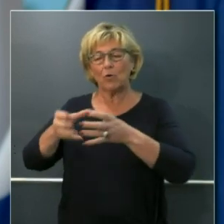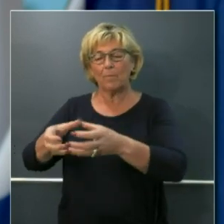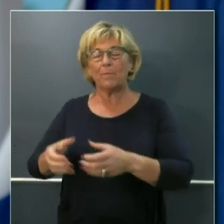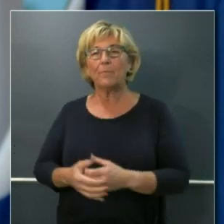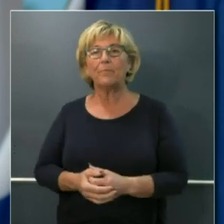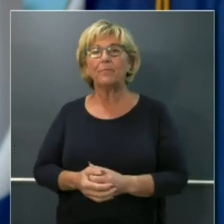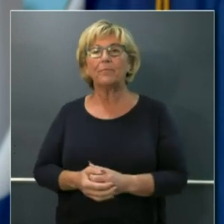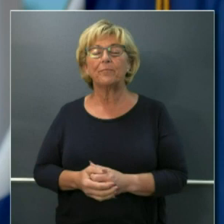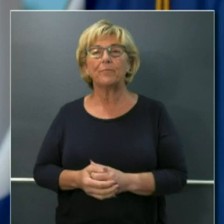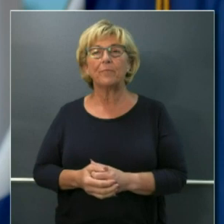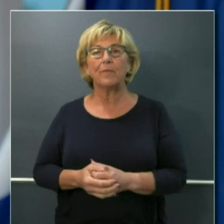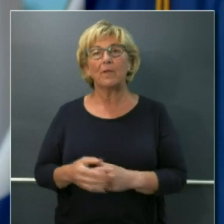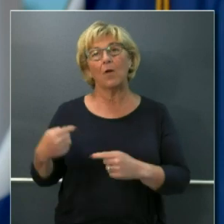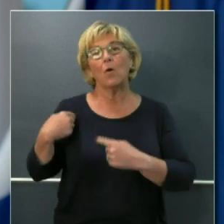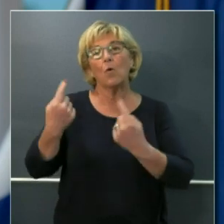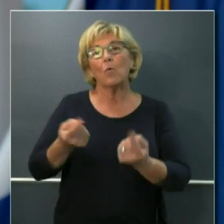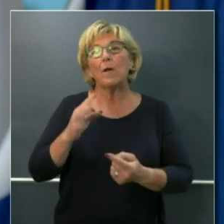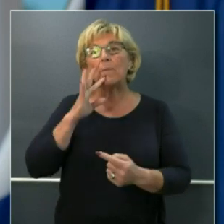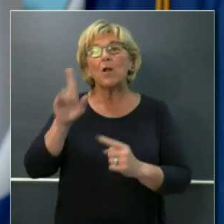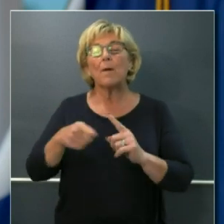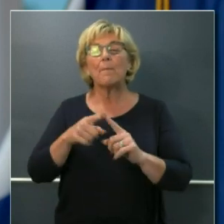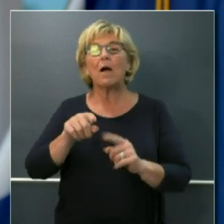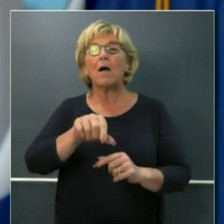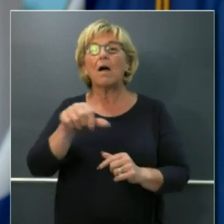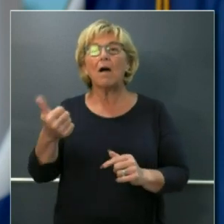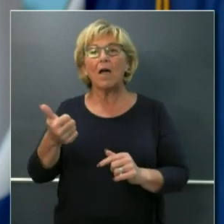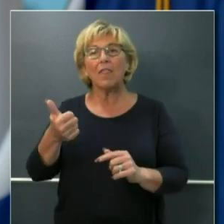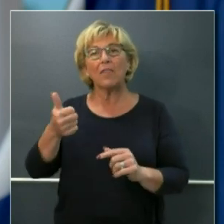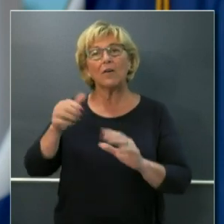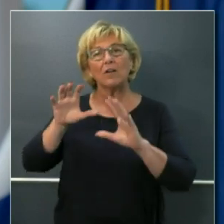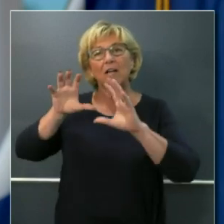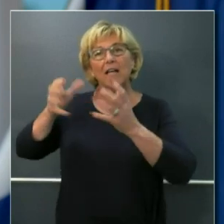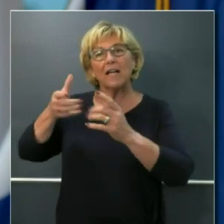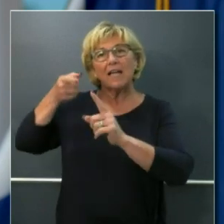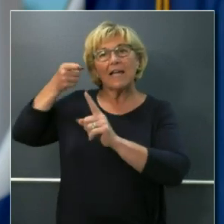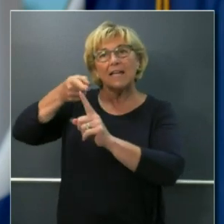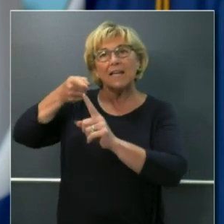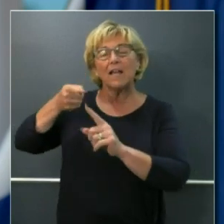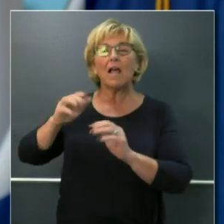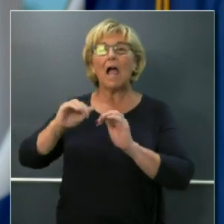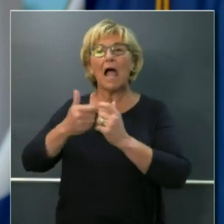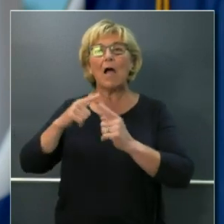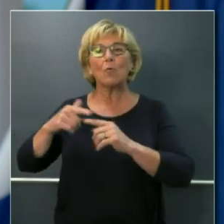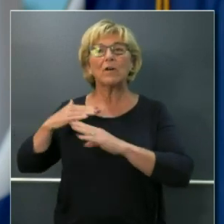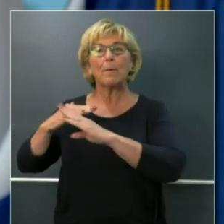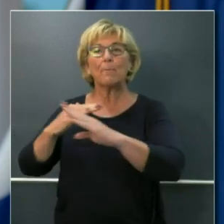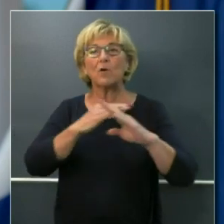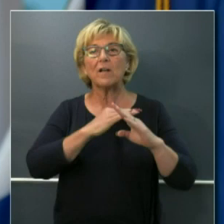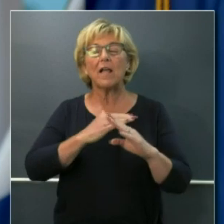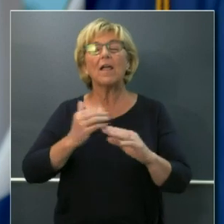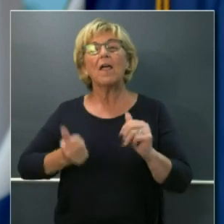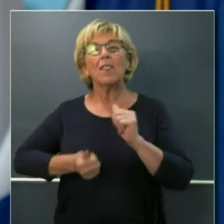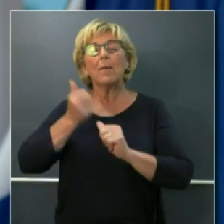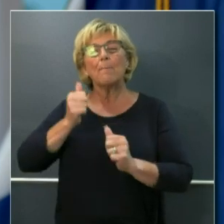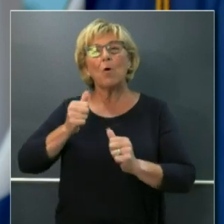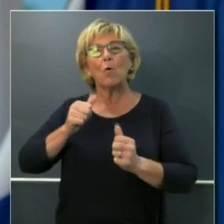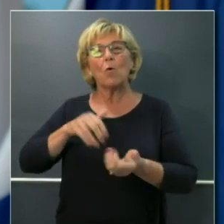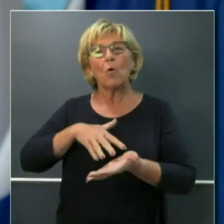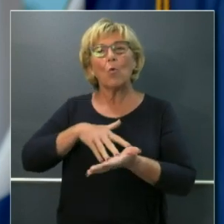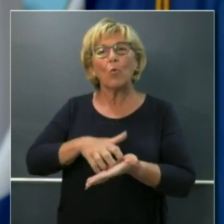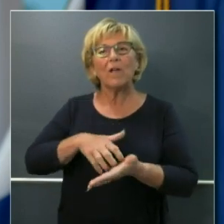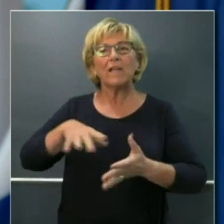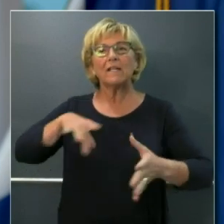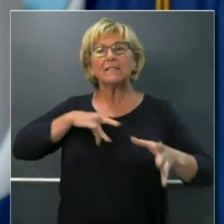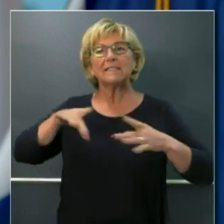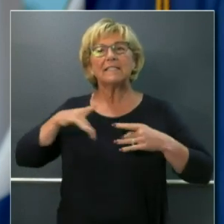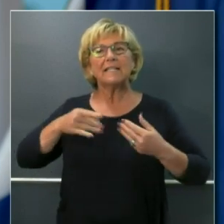talked broadly about other indicators, one of the most important being how we protect the most vulnerable Californians, how we protect people